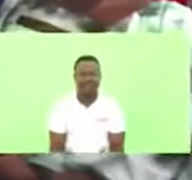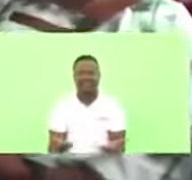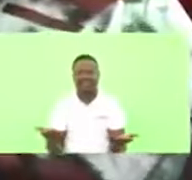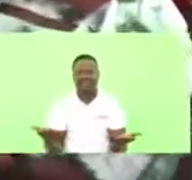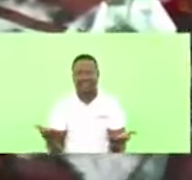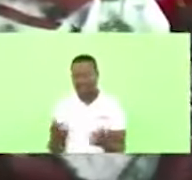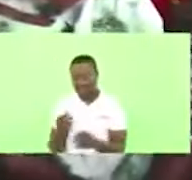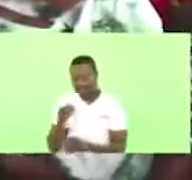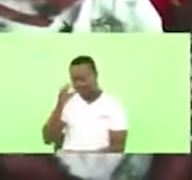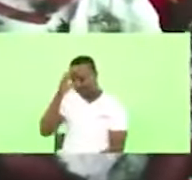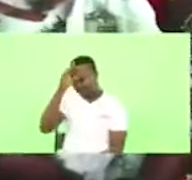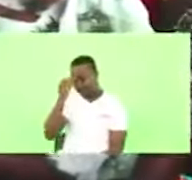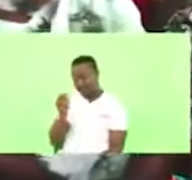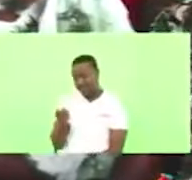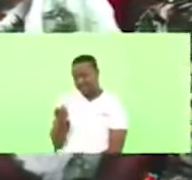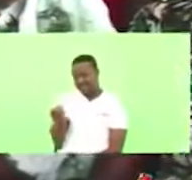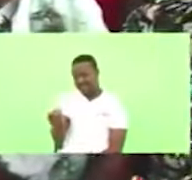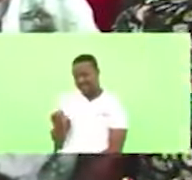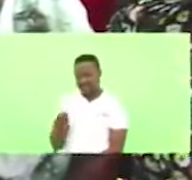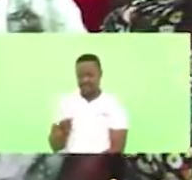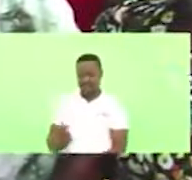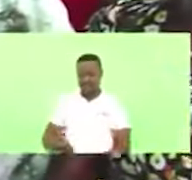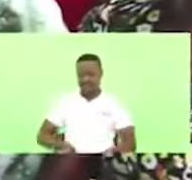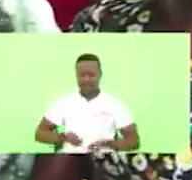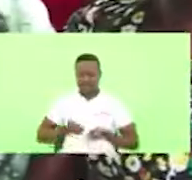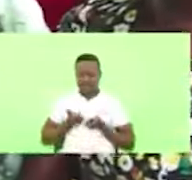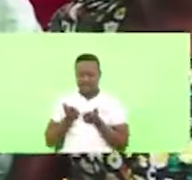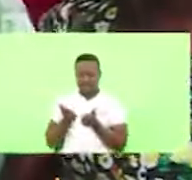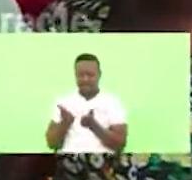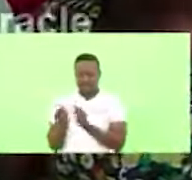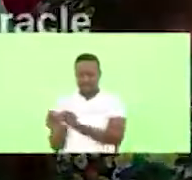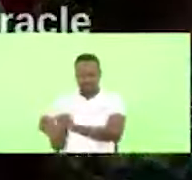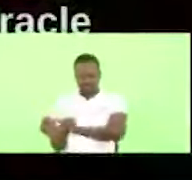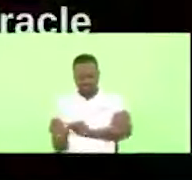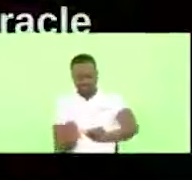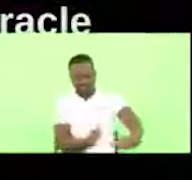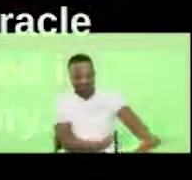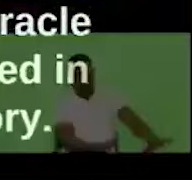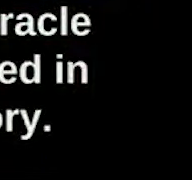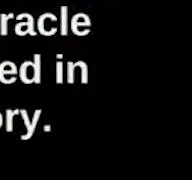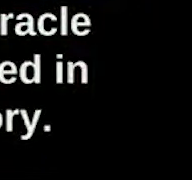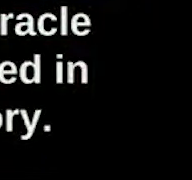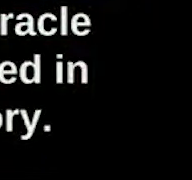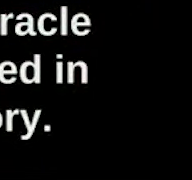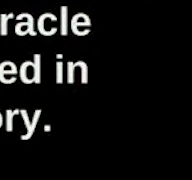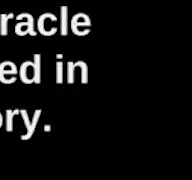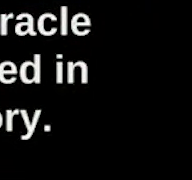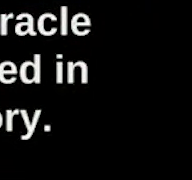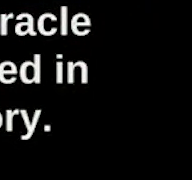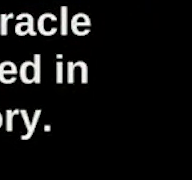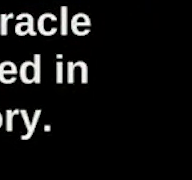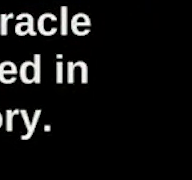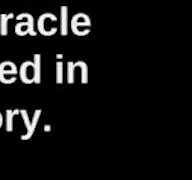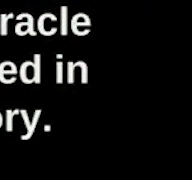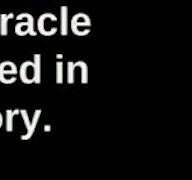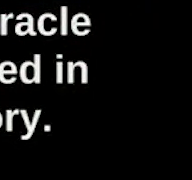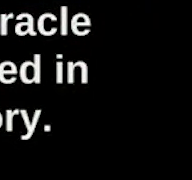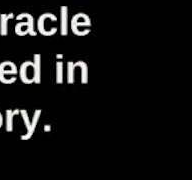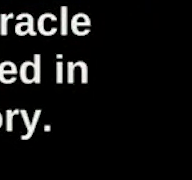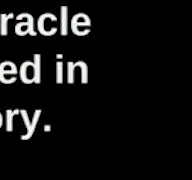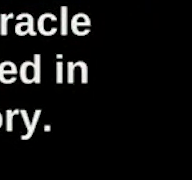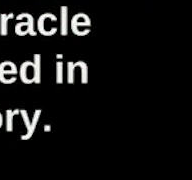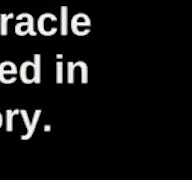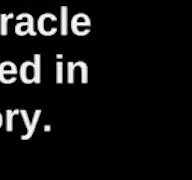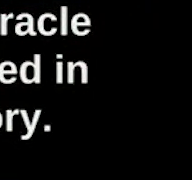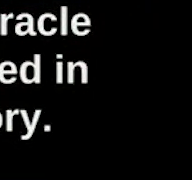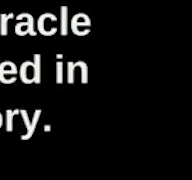man will lay down his life and take it back is something that the world cannot